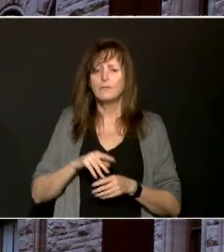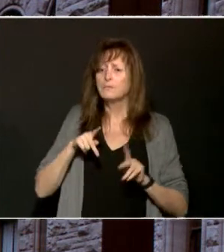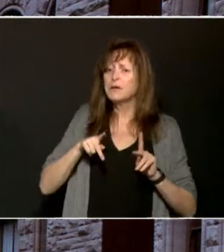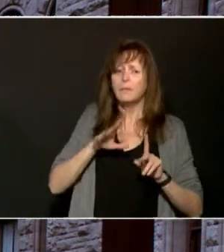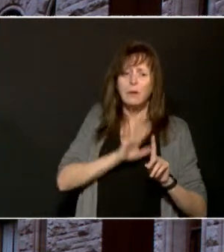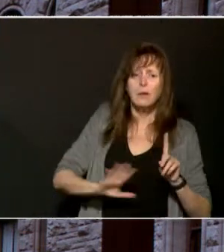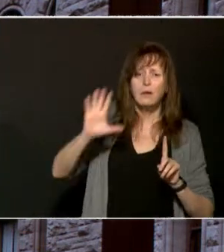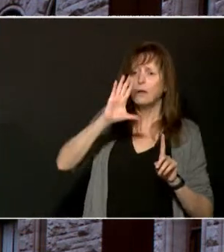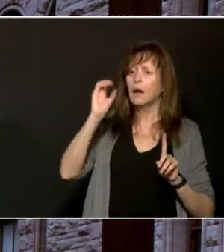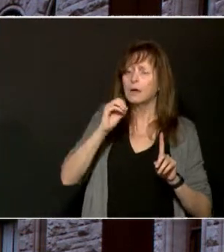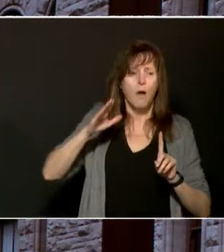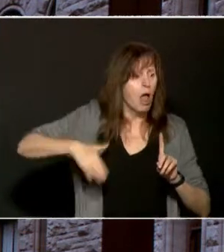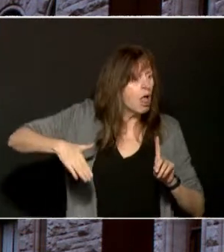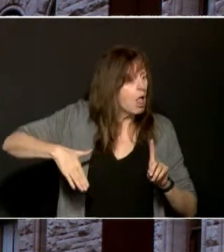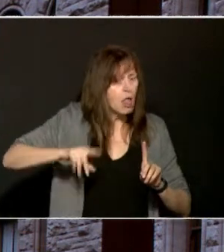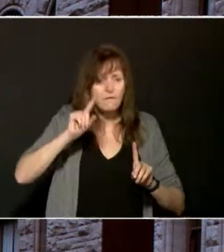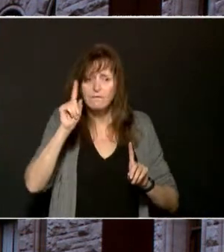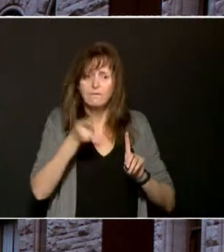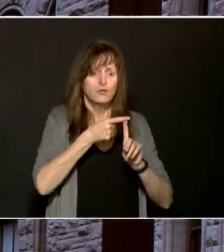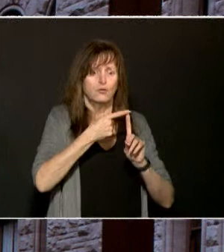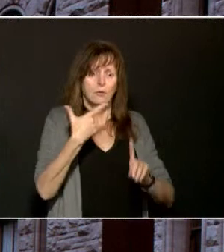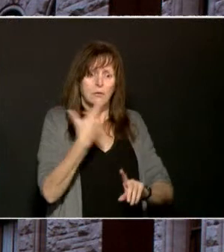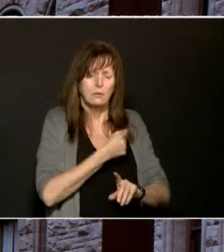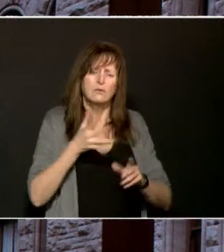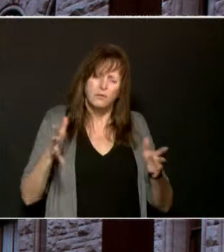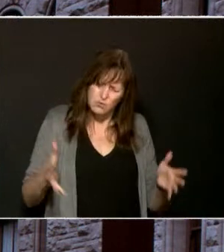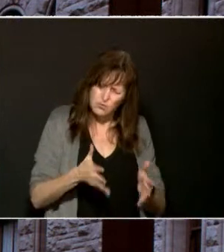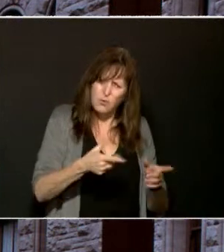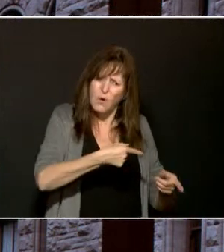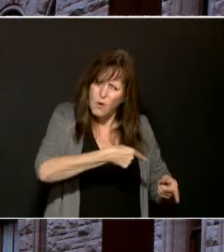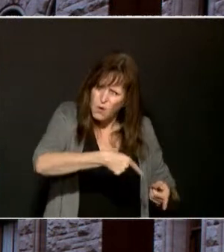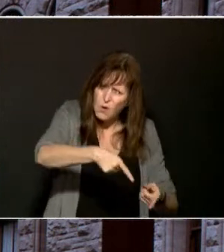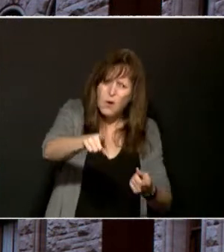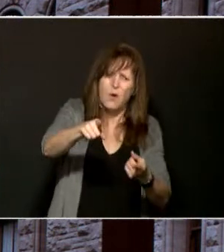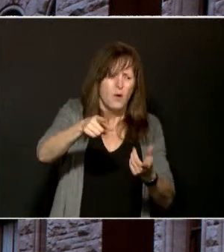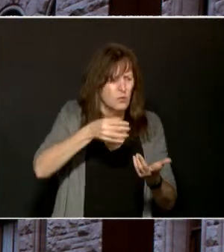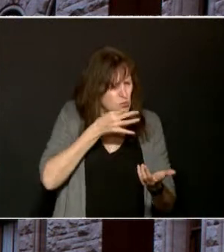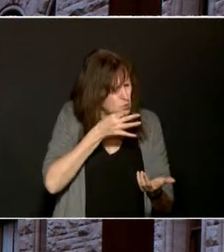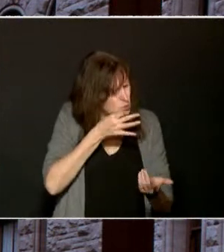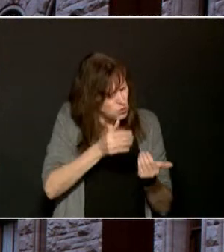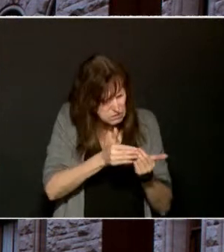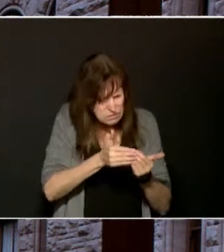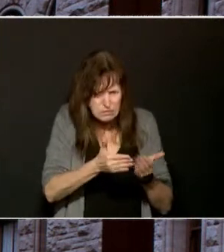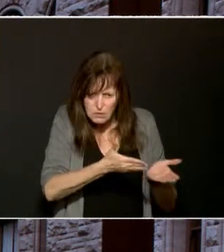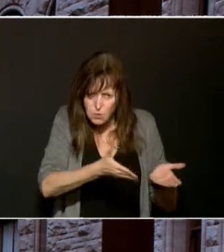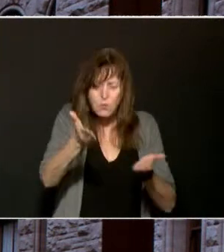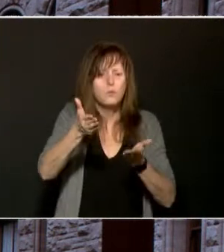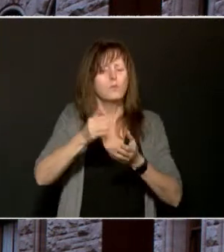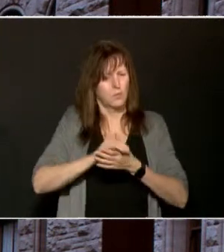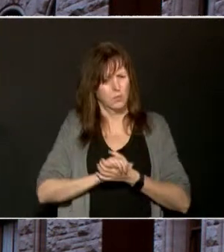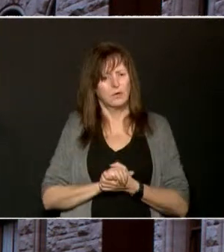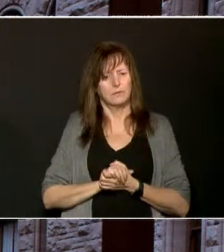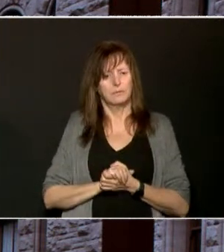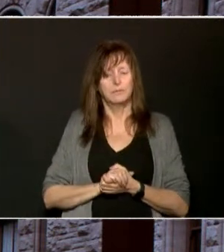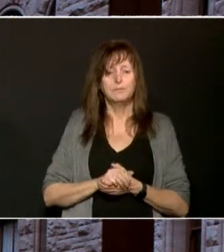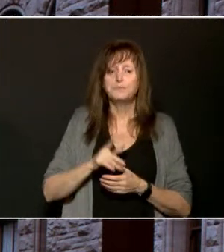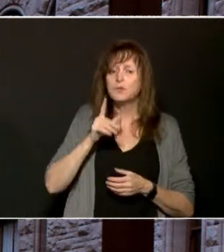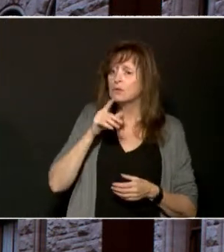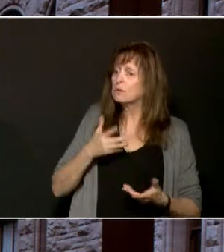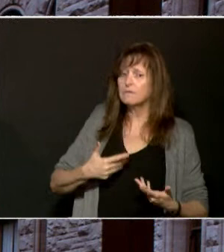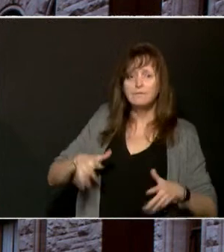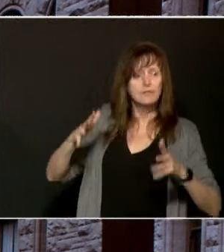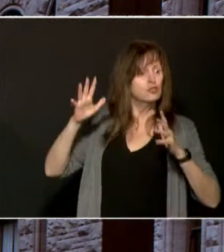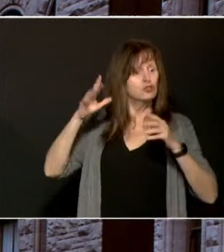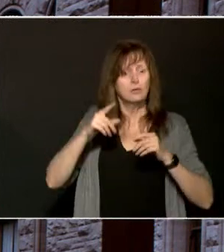for COVID-19 to do so as soon as possible. And for those who have received their first dose, to get your